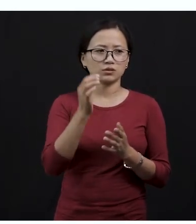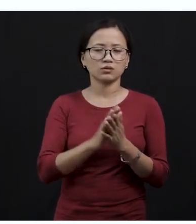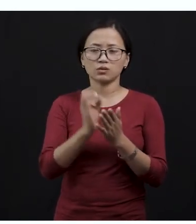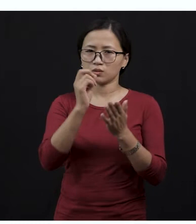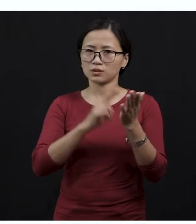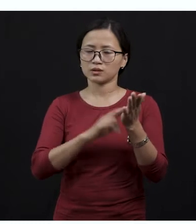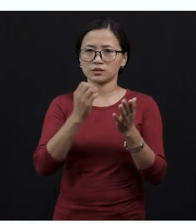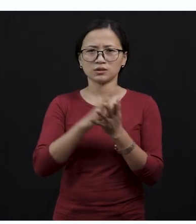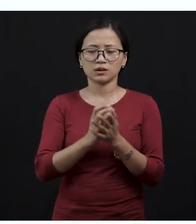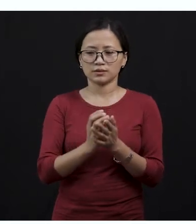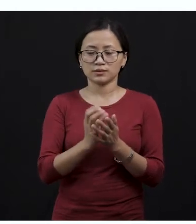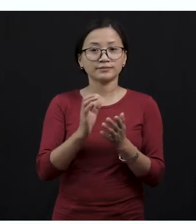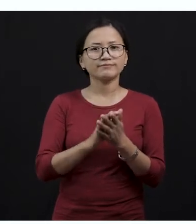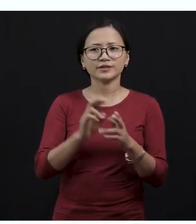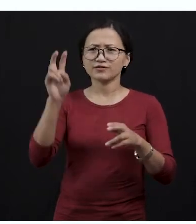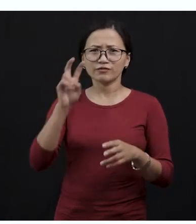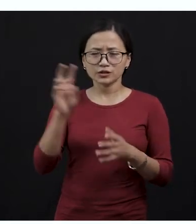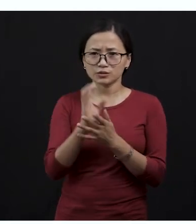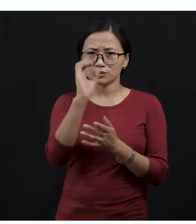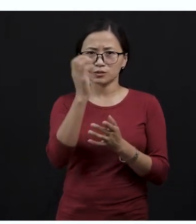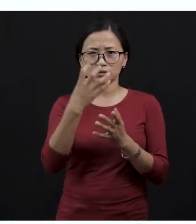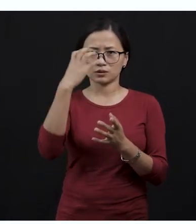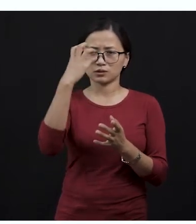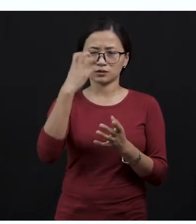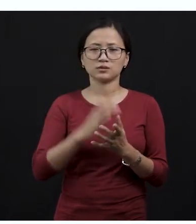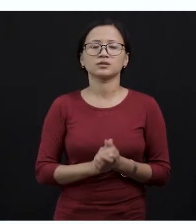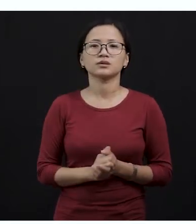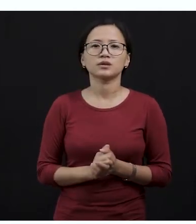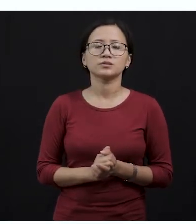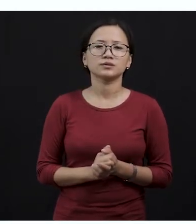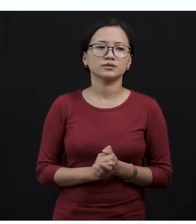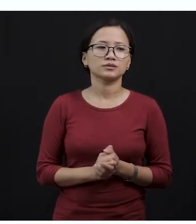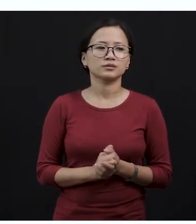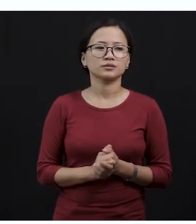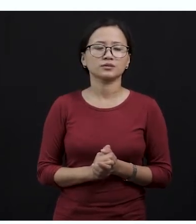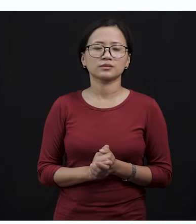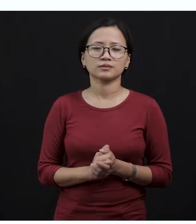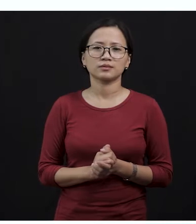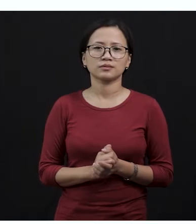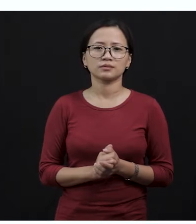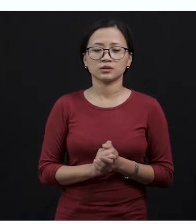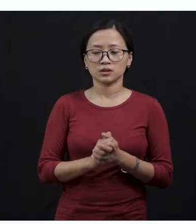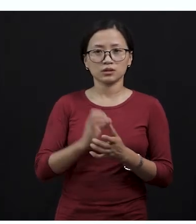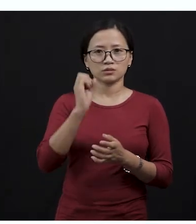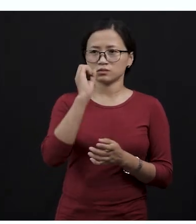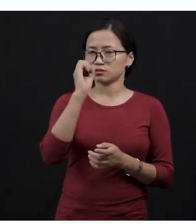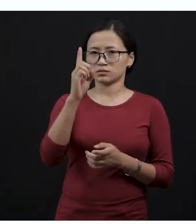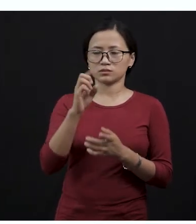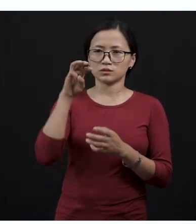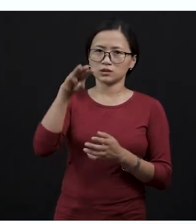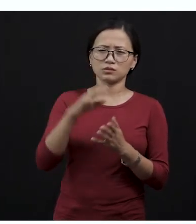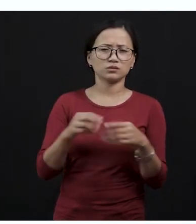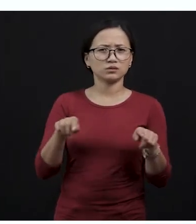of an. See, it looks like a wall. So this tree inside, if you observe, it will be arranged like this. Thousands and millions of